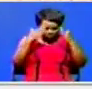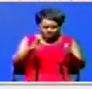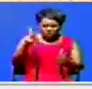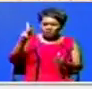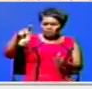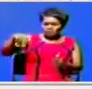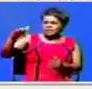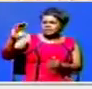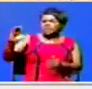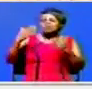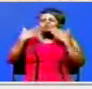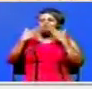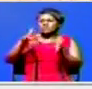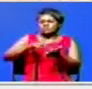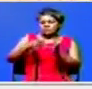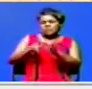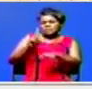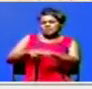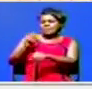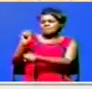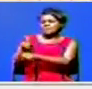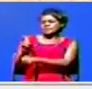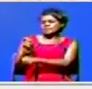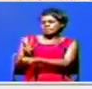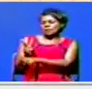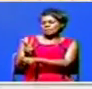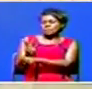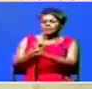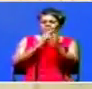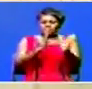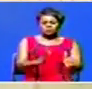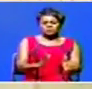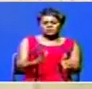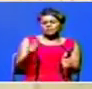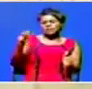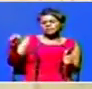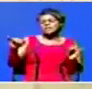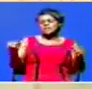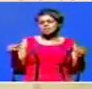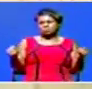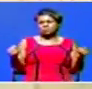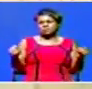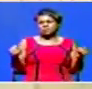KPC to complete the project come December. Francis Ontomwa, KTN News, Changamwe.